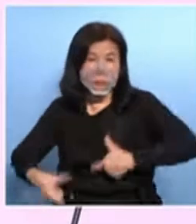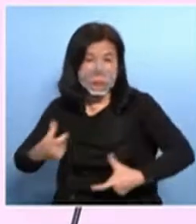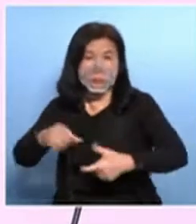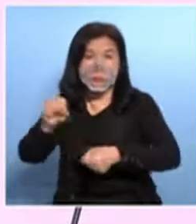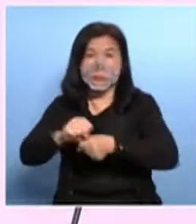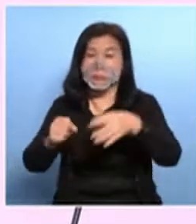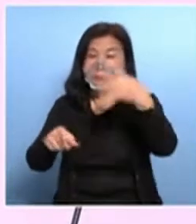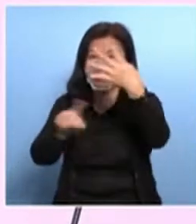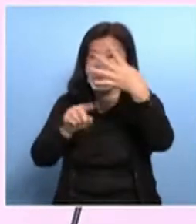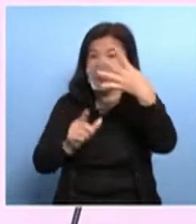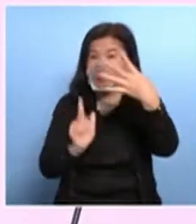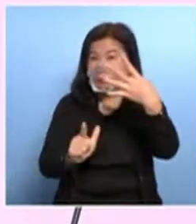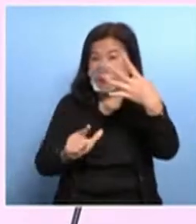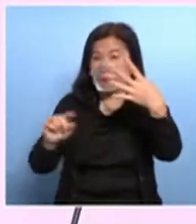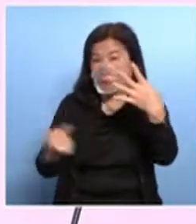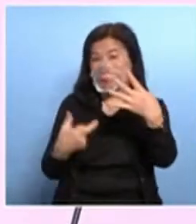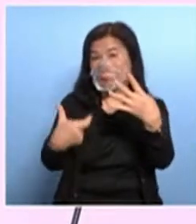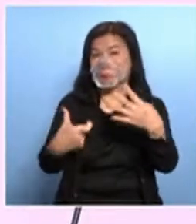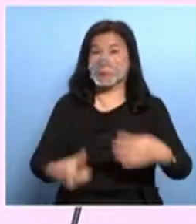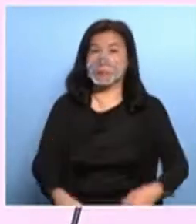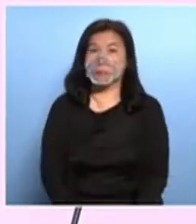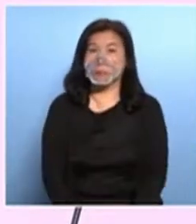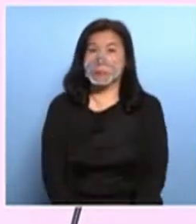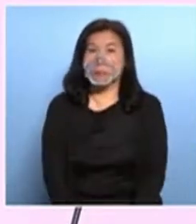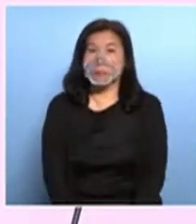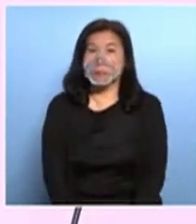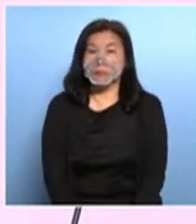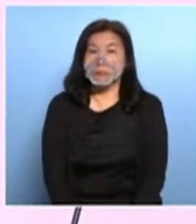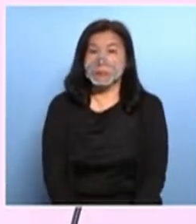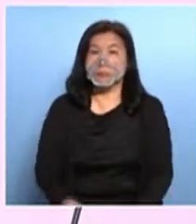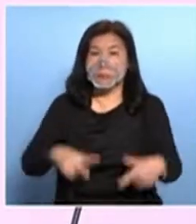additional expenditure of $48 million per year.